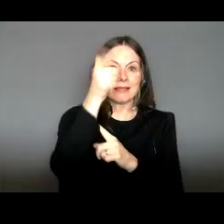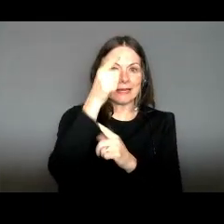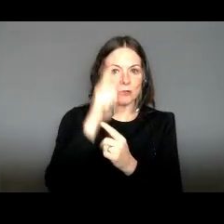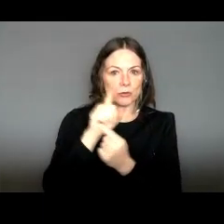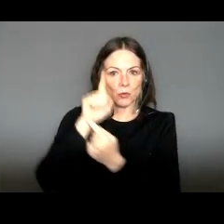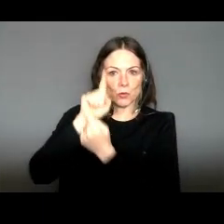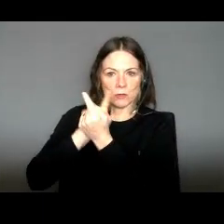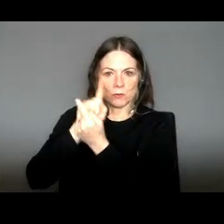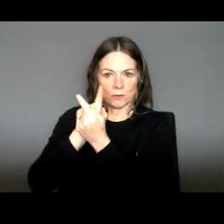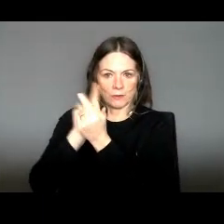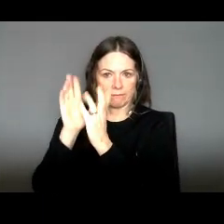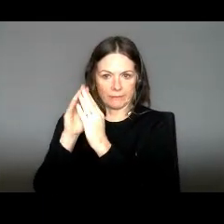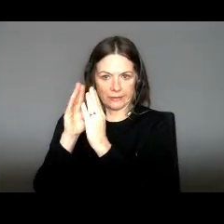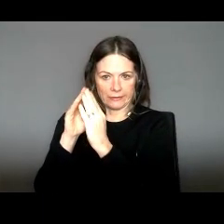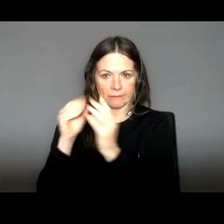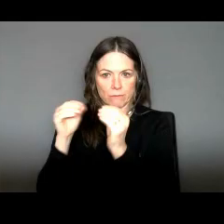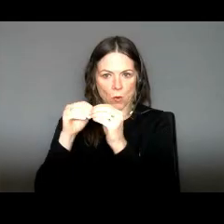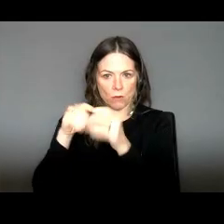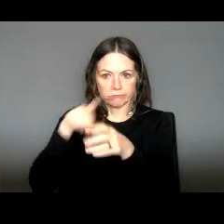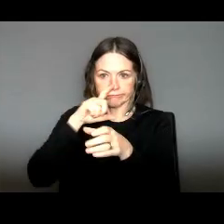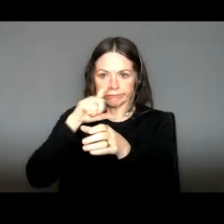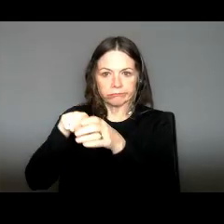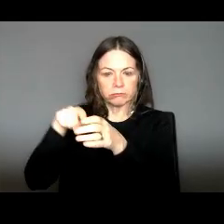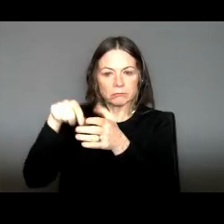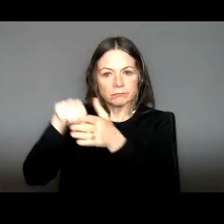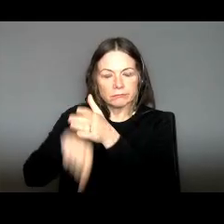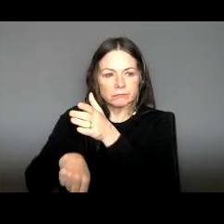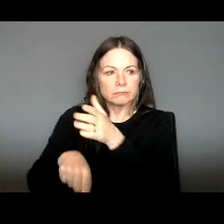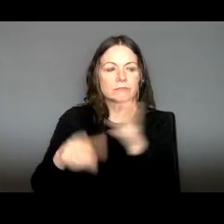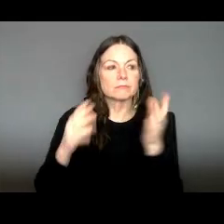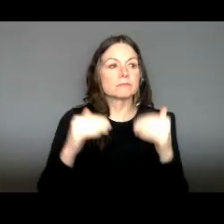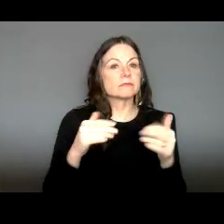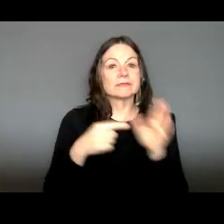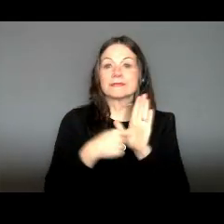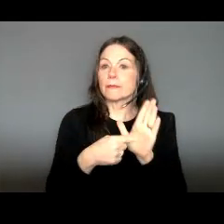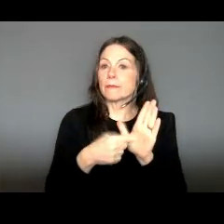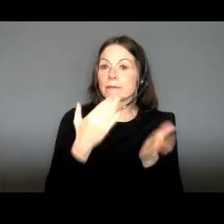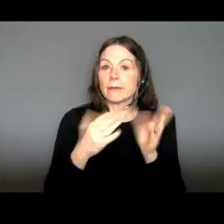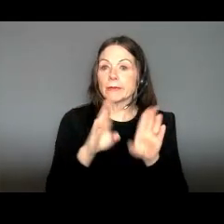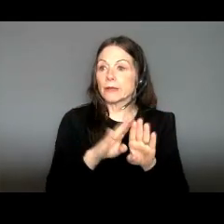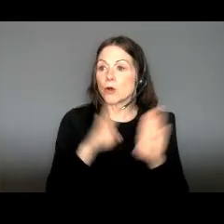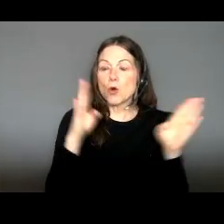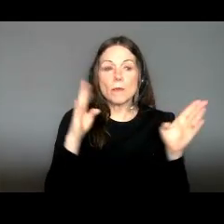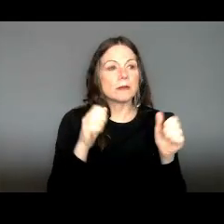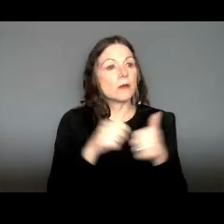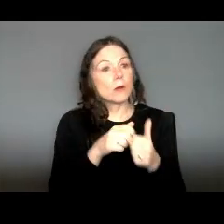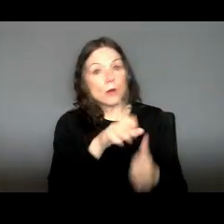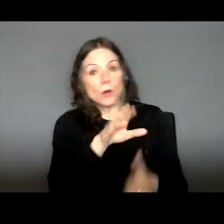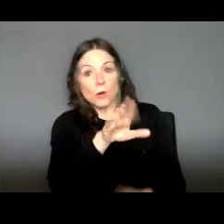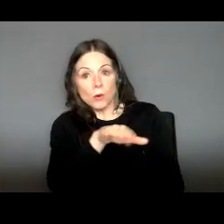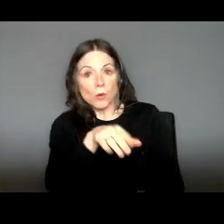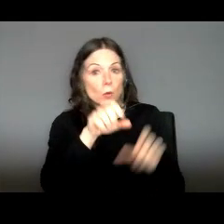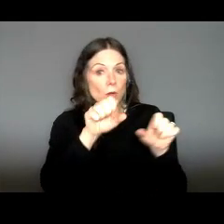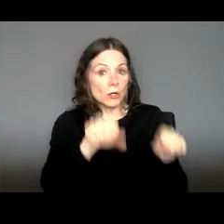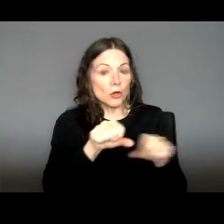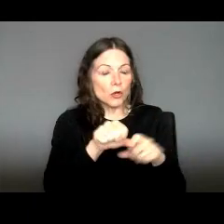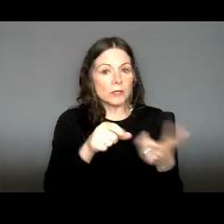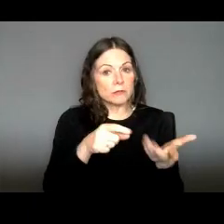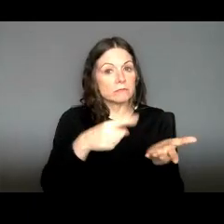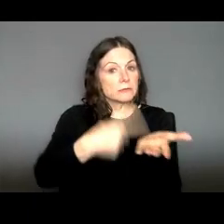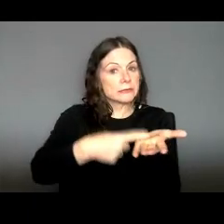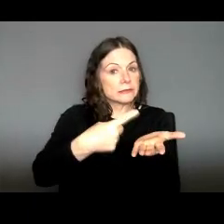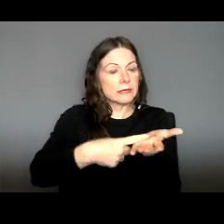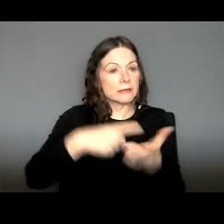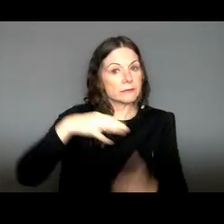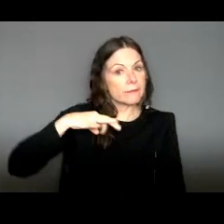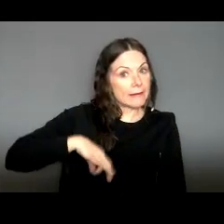trust first. You might want to open the conversation with, we could explore benefits that you might be eligible for.